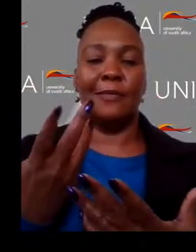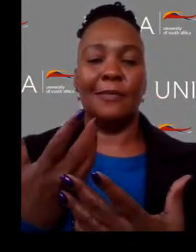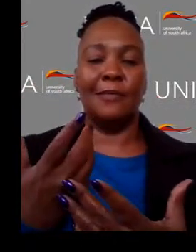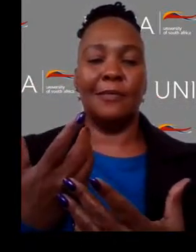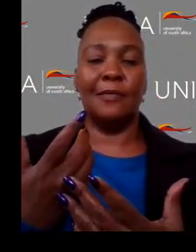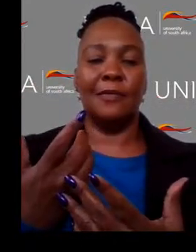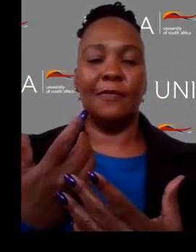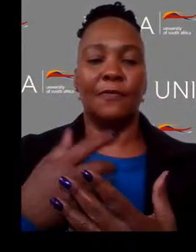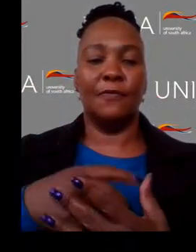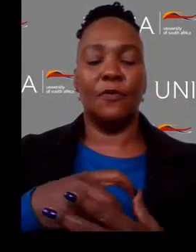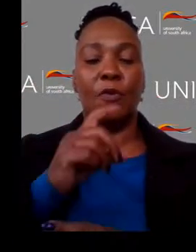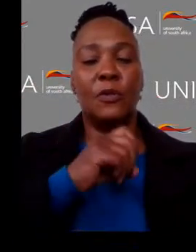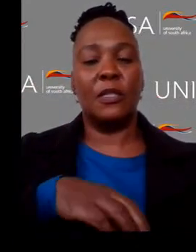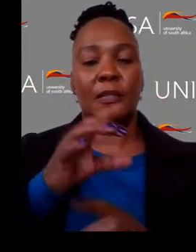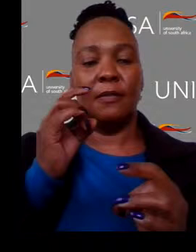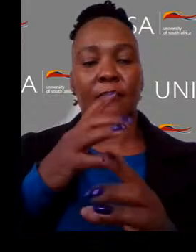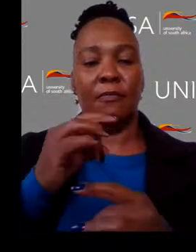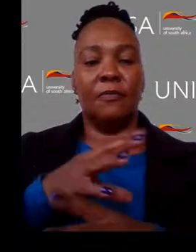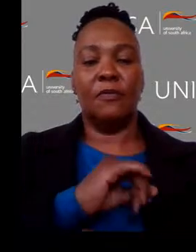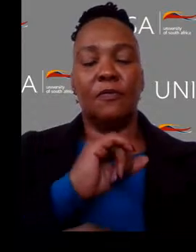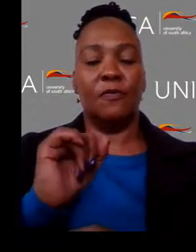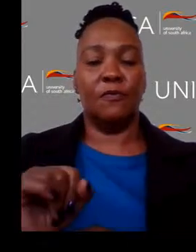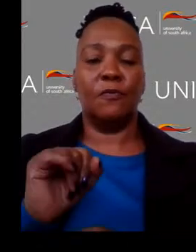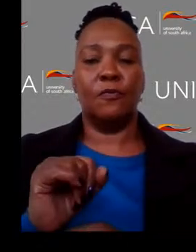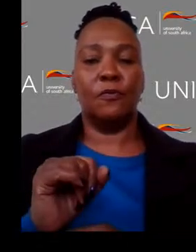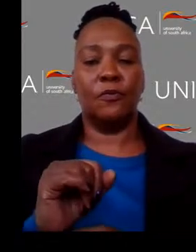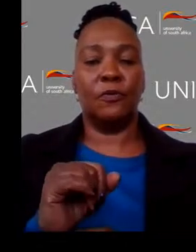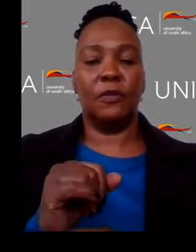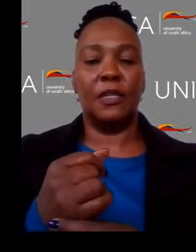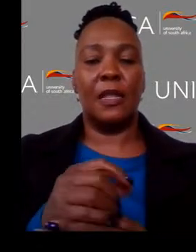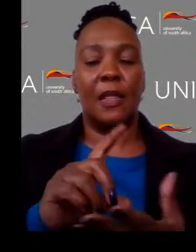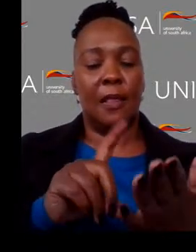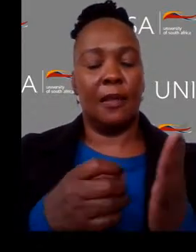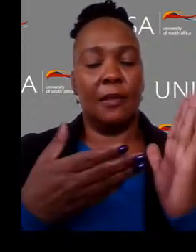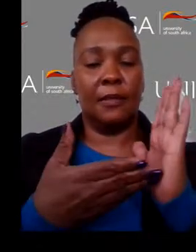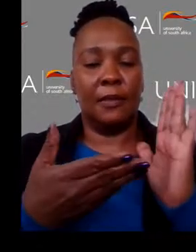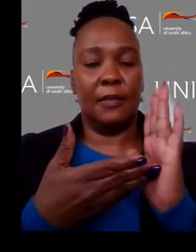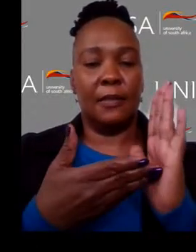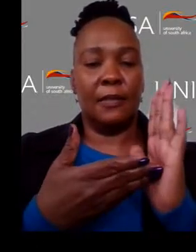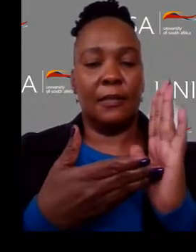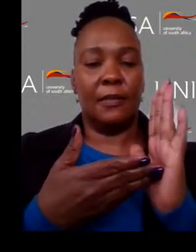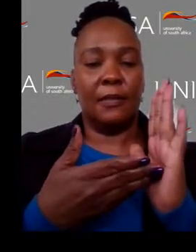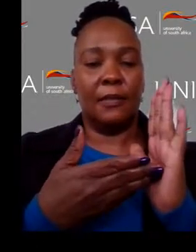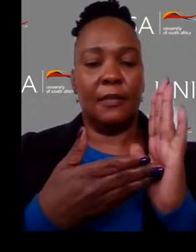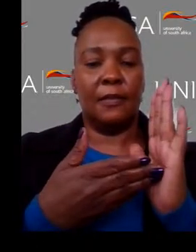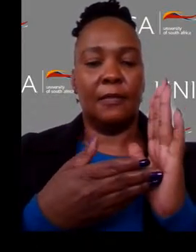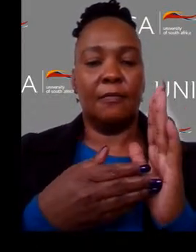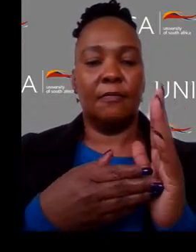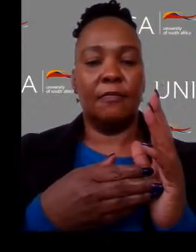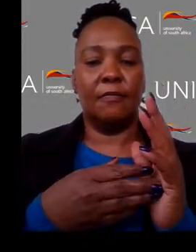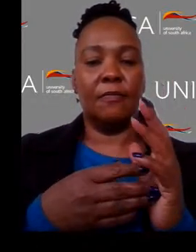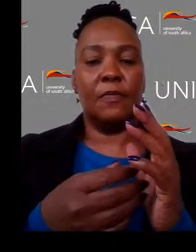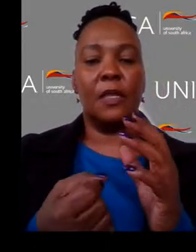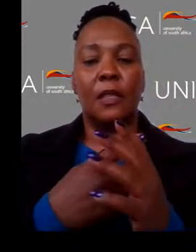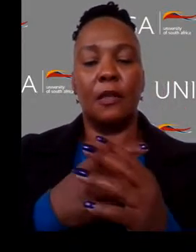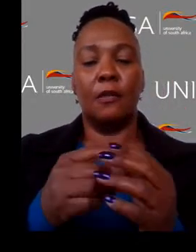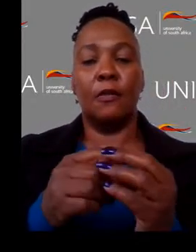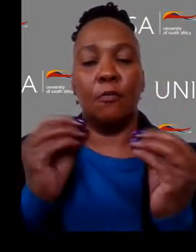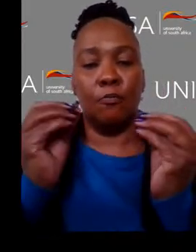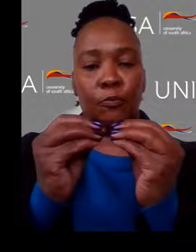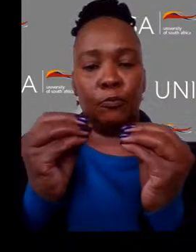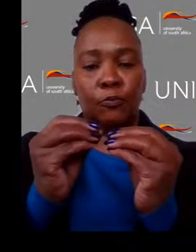data to use your user data. So remember, just click on the agree. The button will turn blue, and then you can